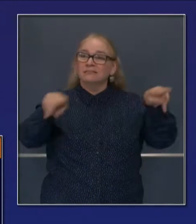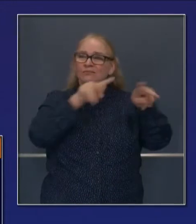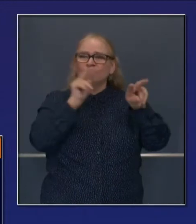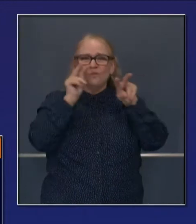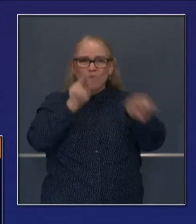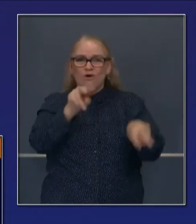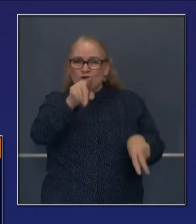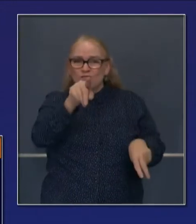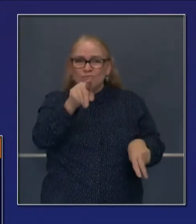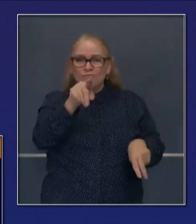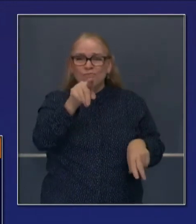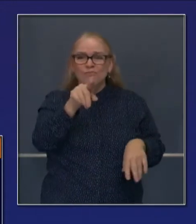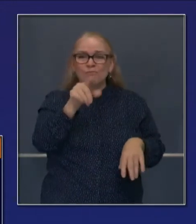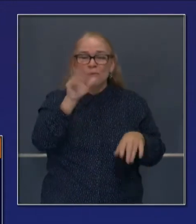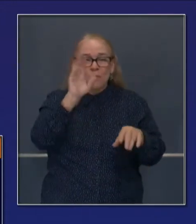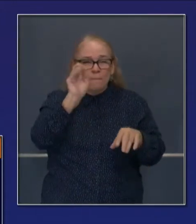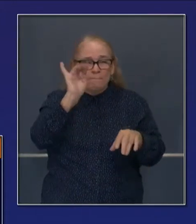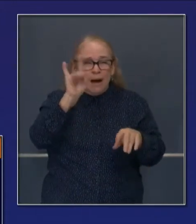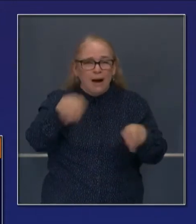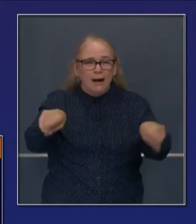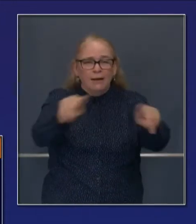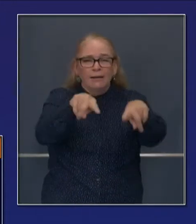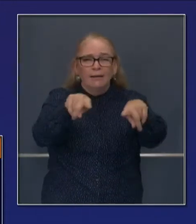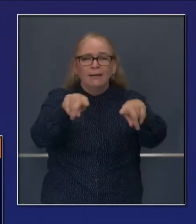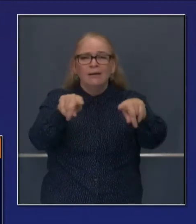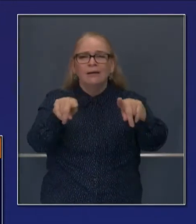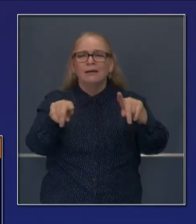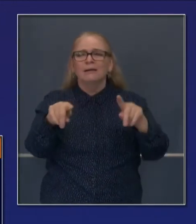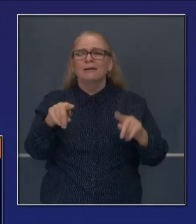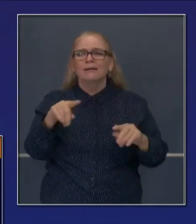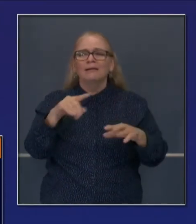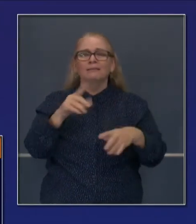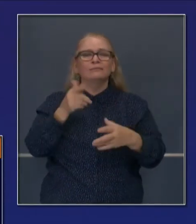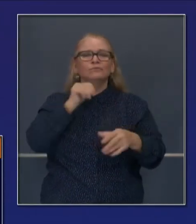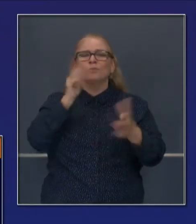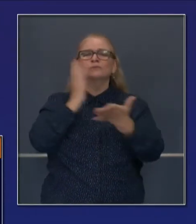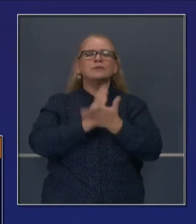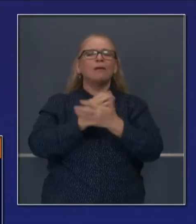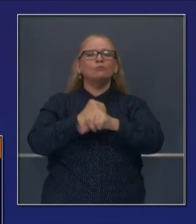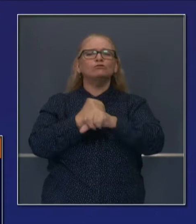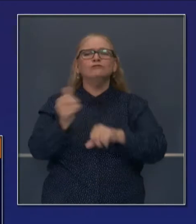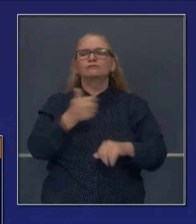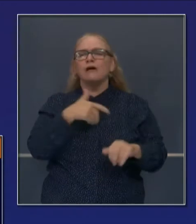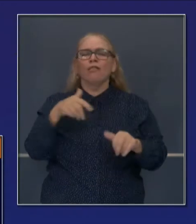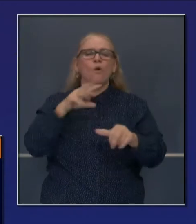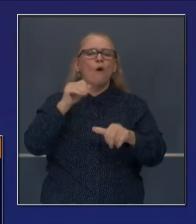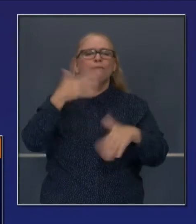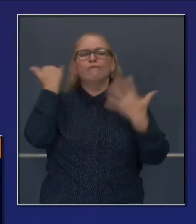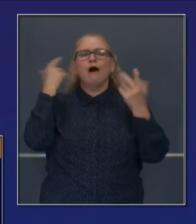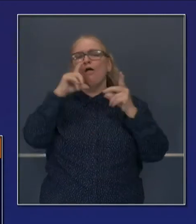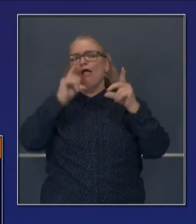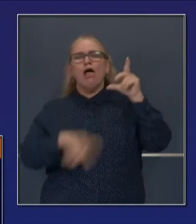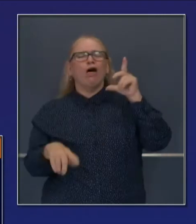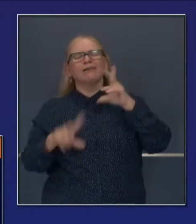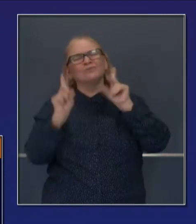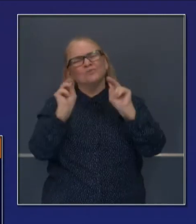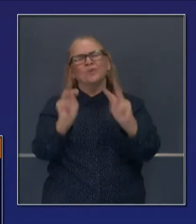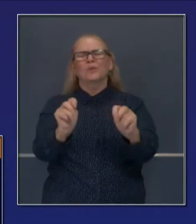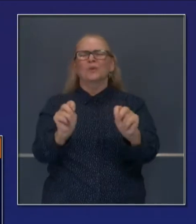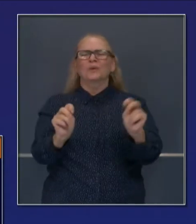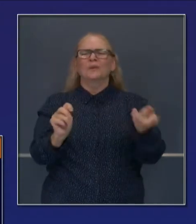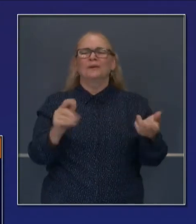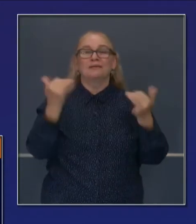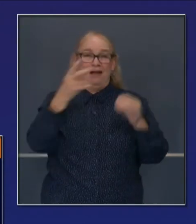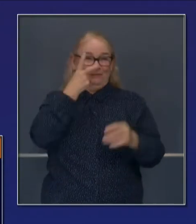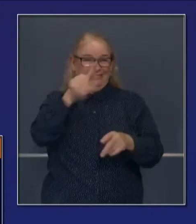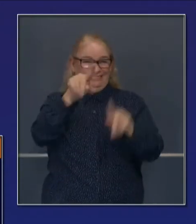And speaking of work to do, we want to get as many people, or rather counties, as it relates to our county tiered status, represented